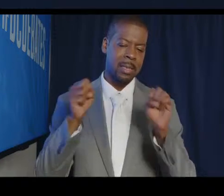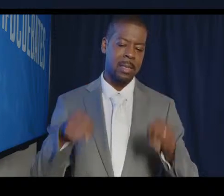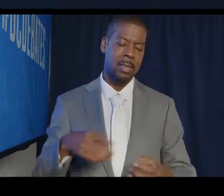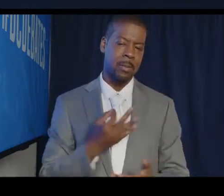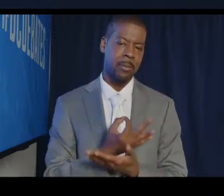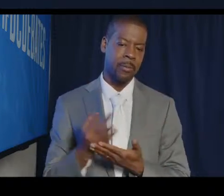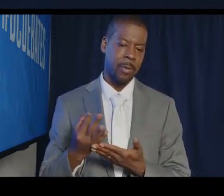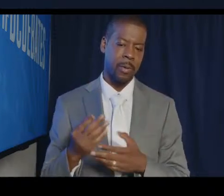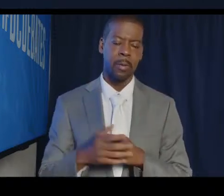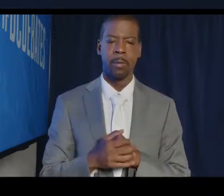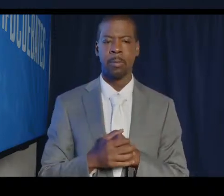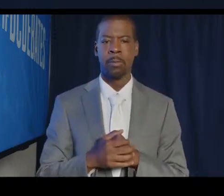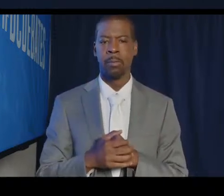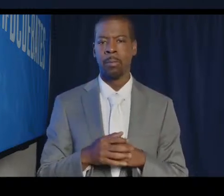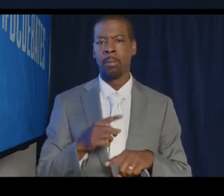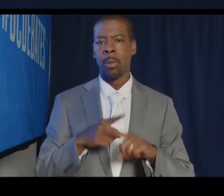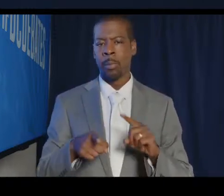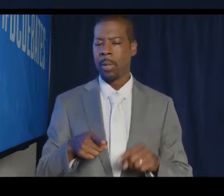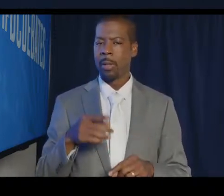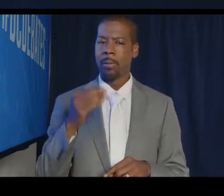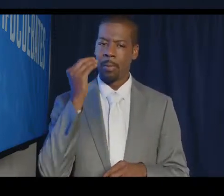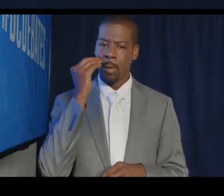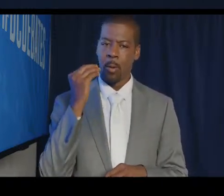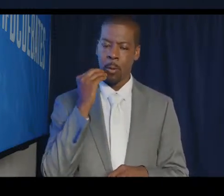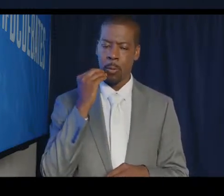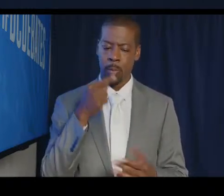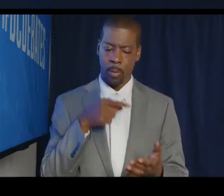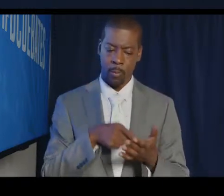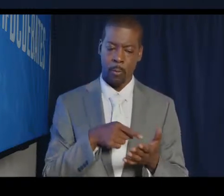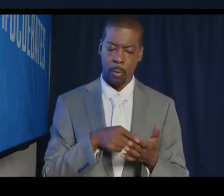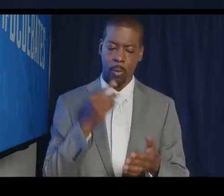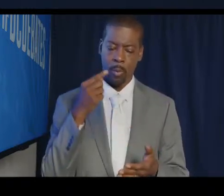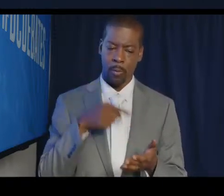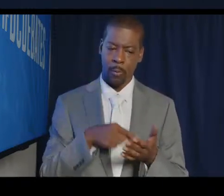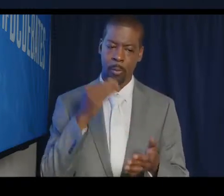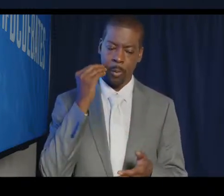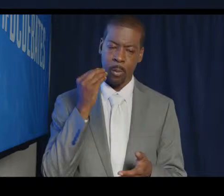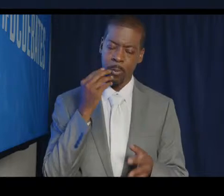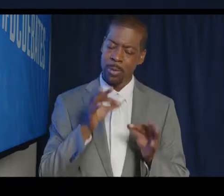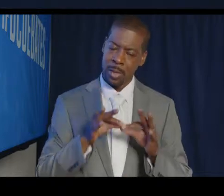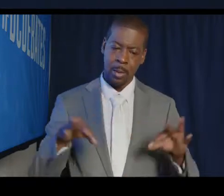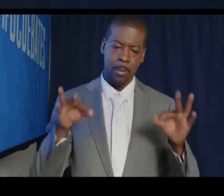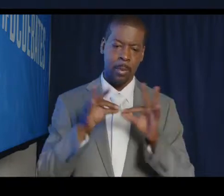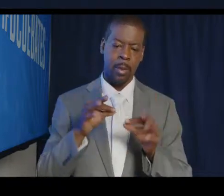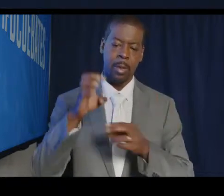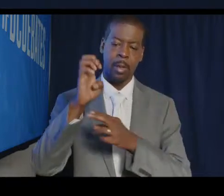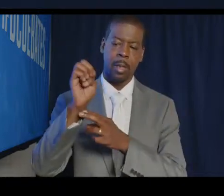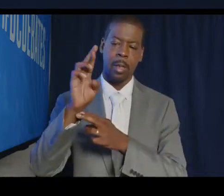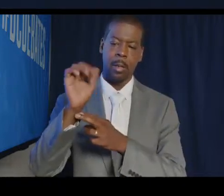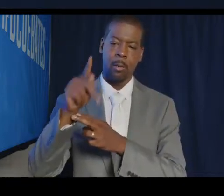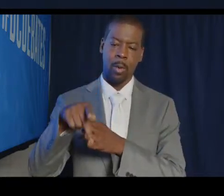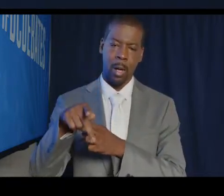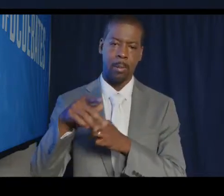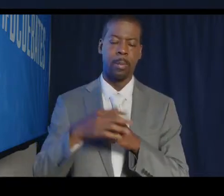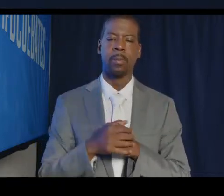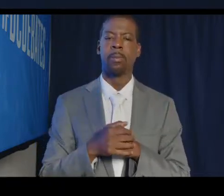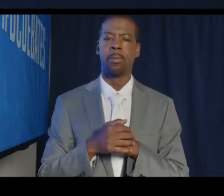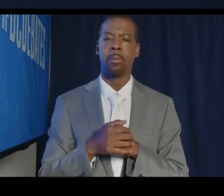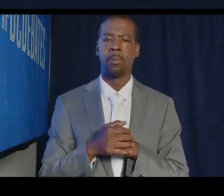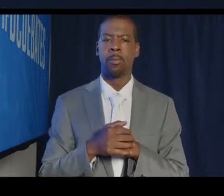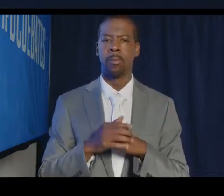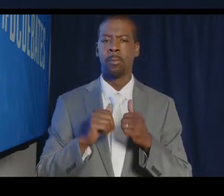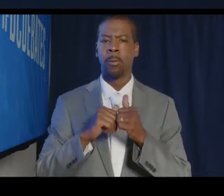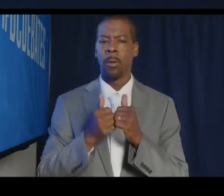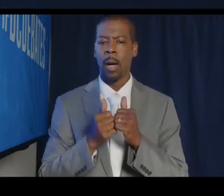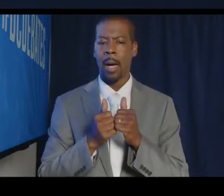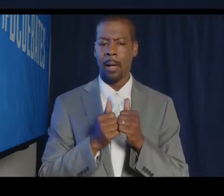the top of our list. Housing has to be at the top of our list, whether it's rapid rehousing, whether it's looking at ERAP, or just overall how do folks afford